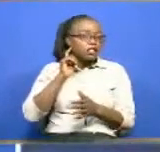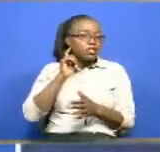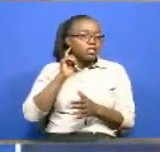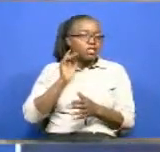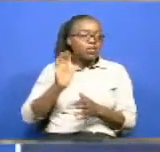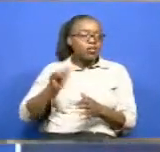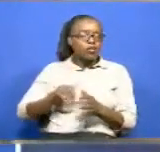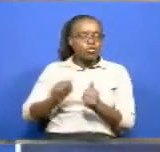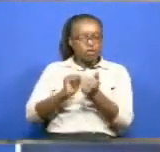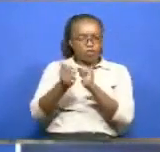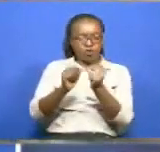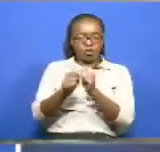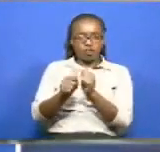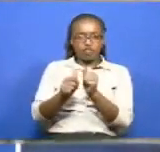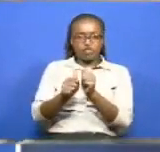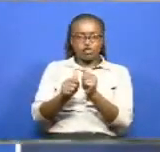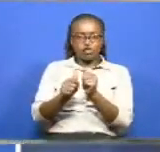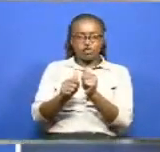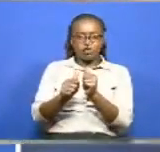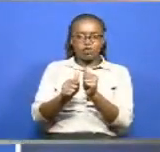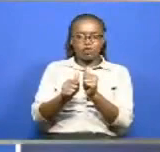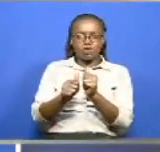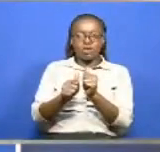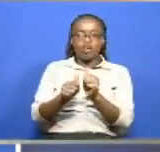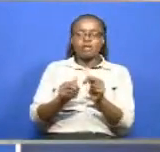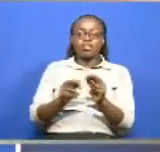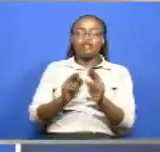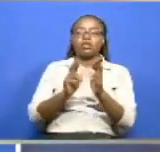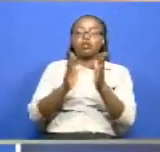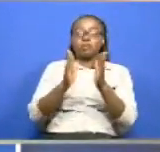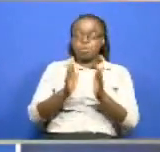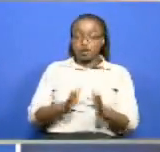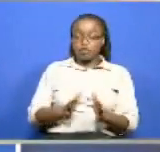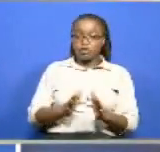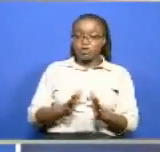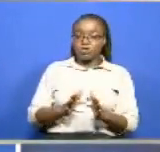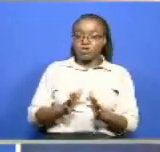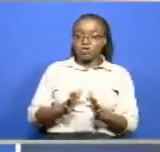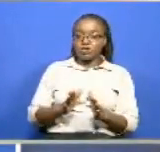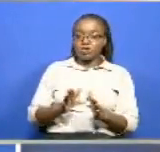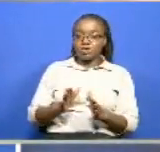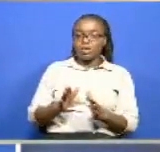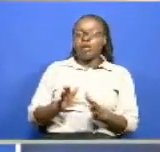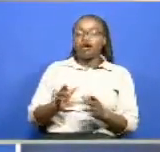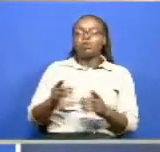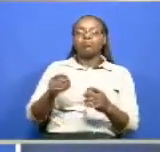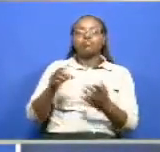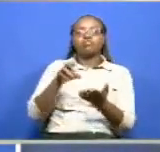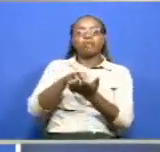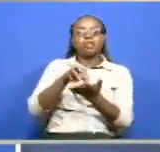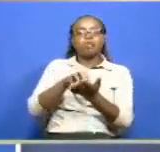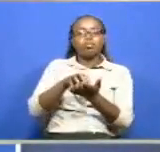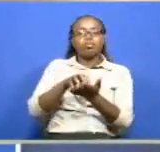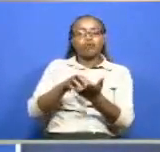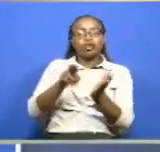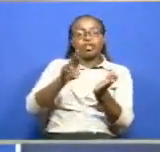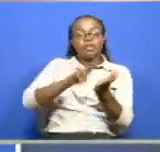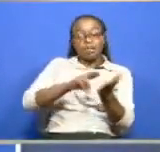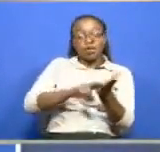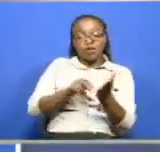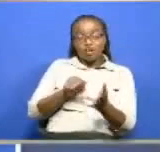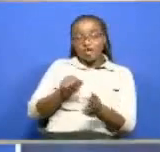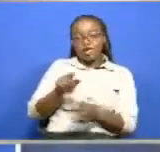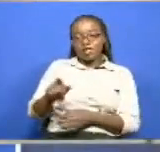women's competition, world marathon record holder Brigid Kosgei successfully retained her London Marathon.